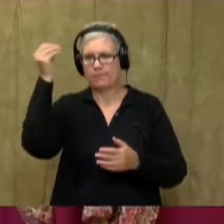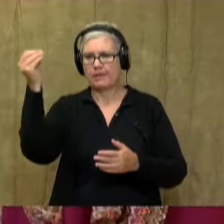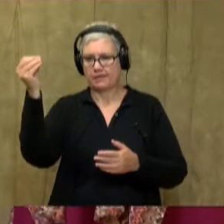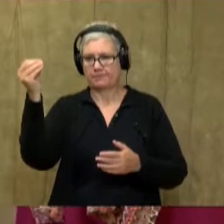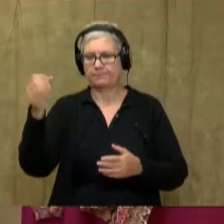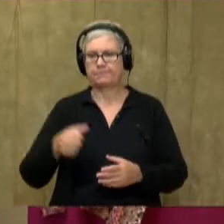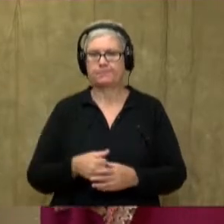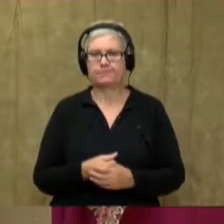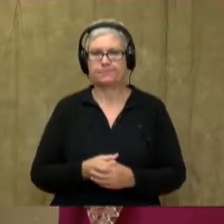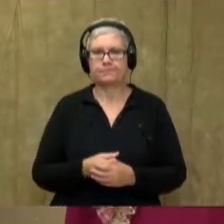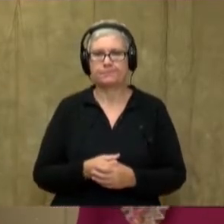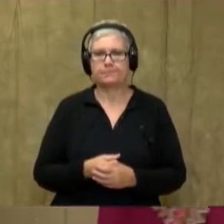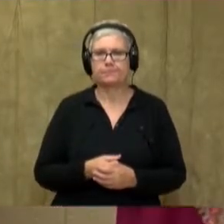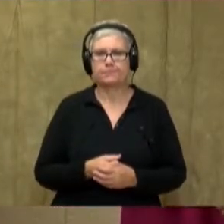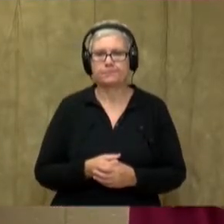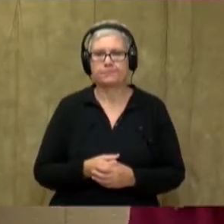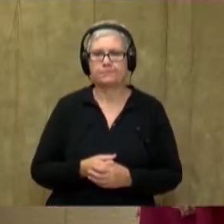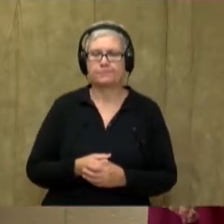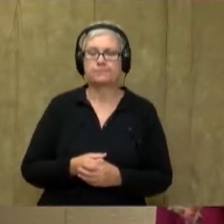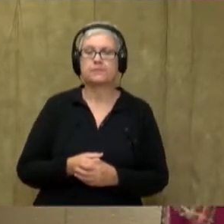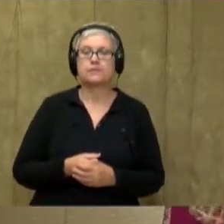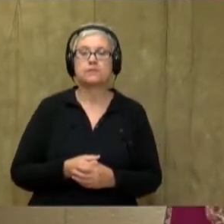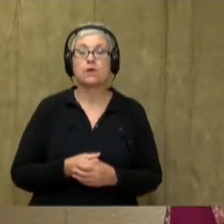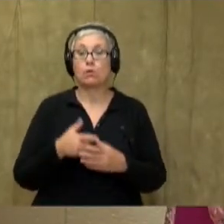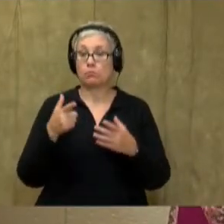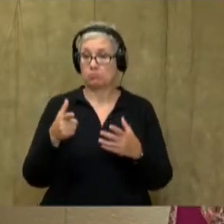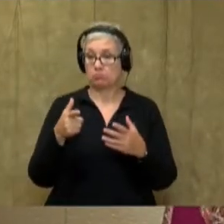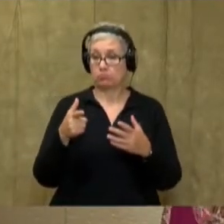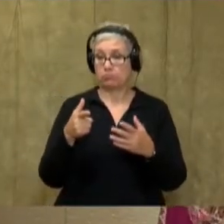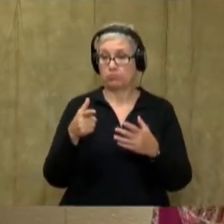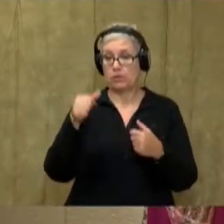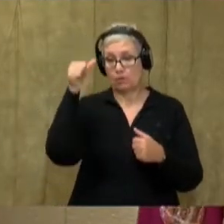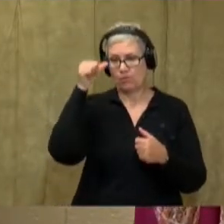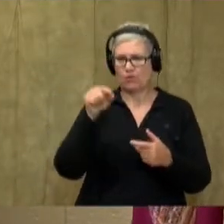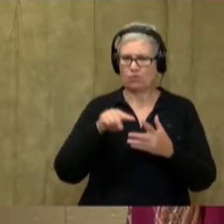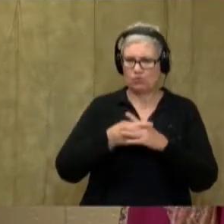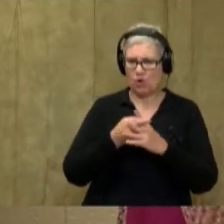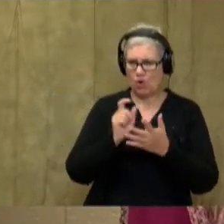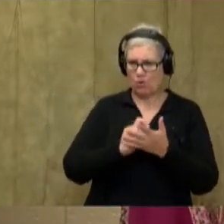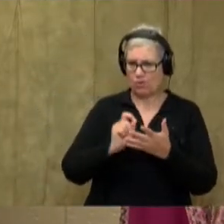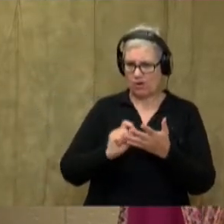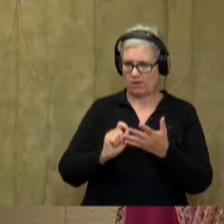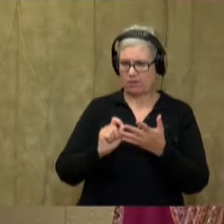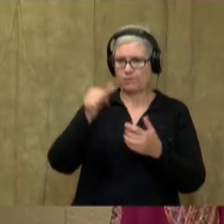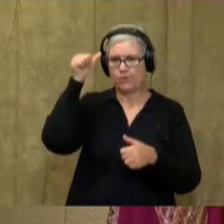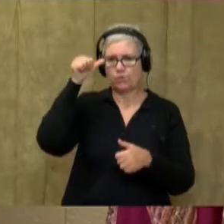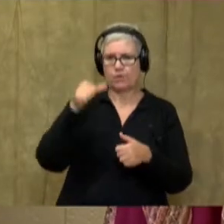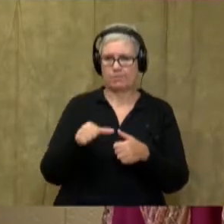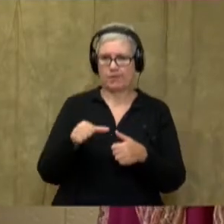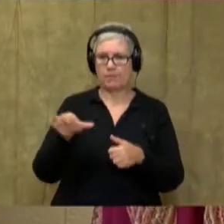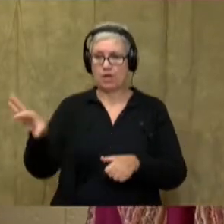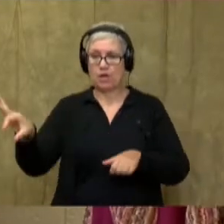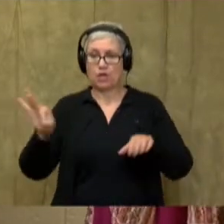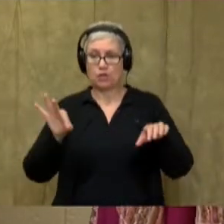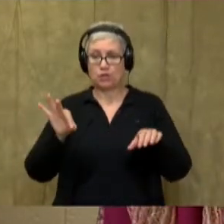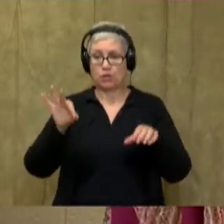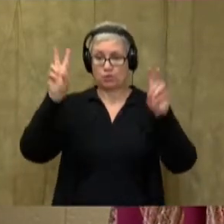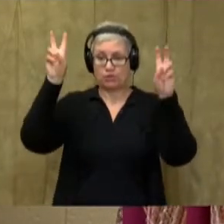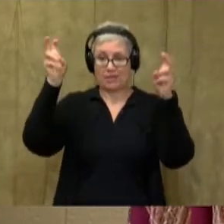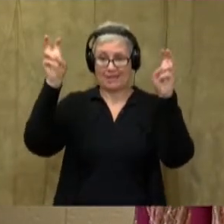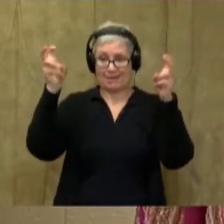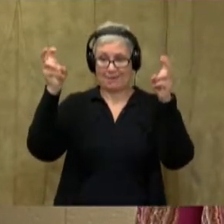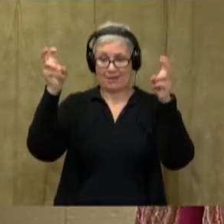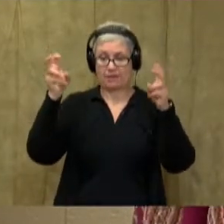Okay? So as you begin writing, remember that what's important to do is to choose a topic